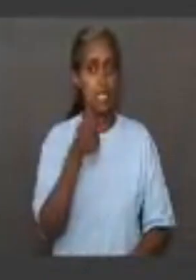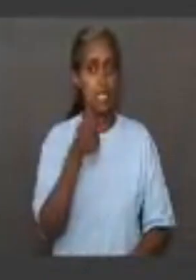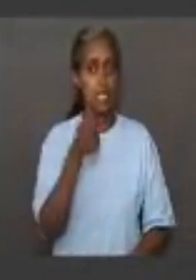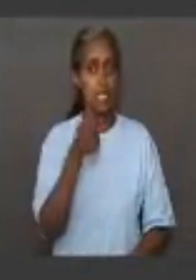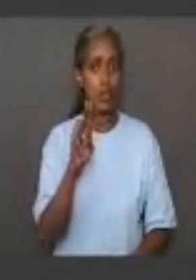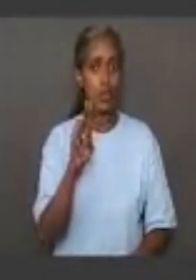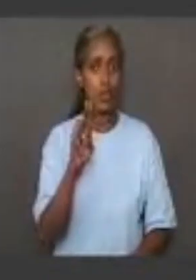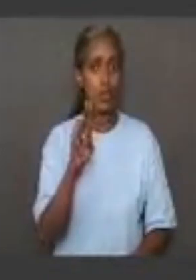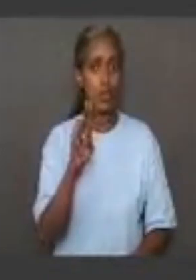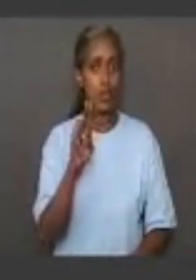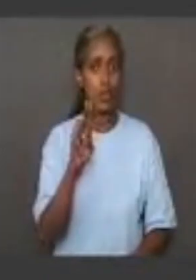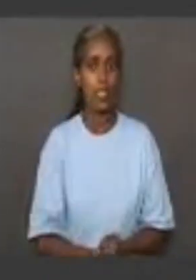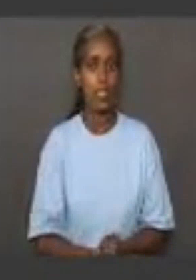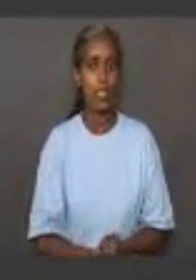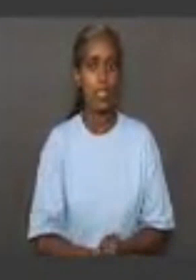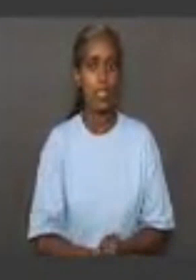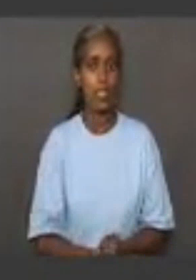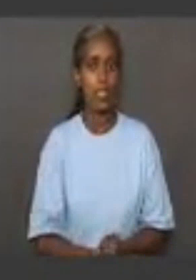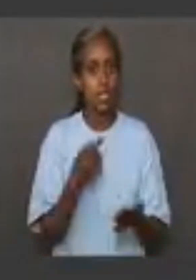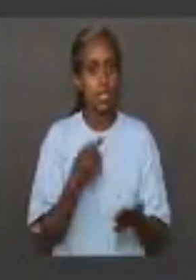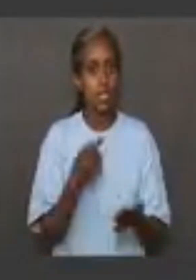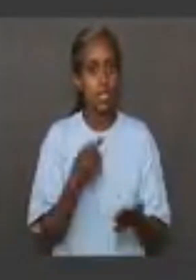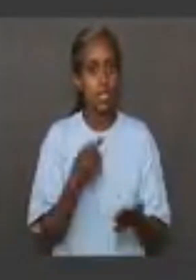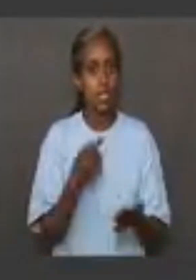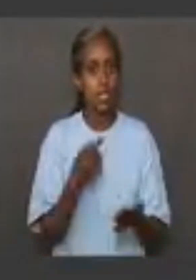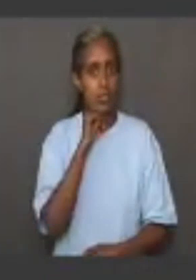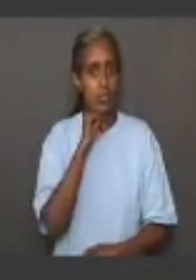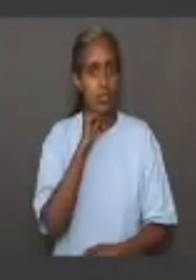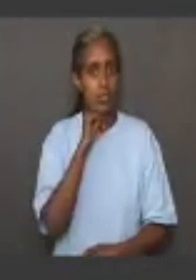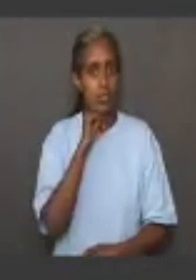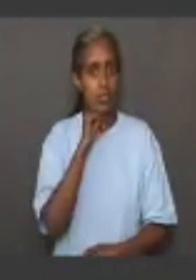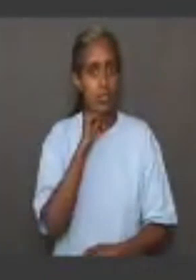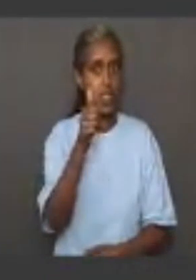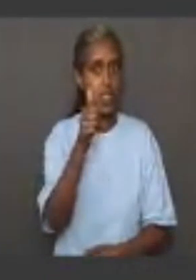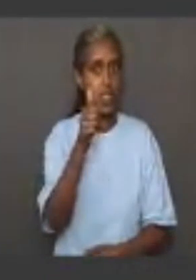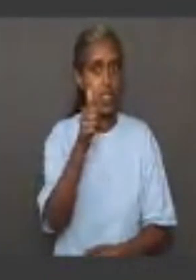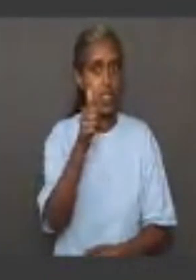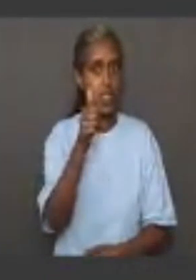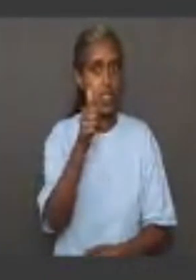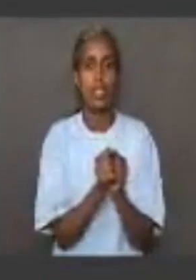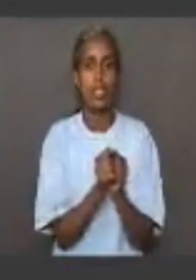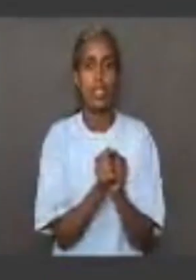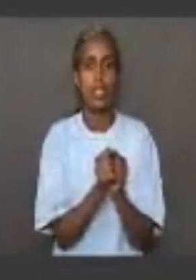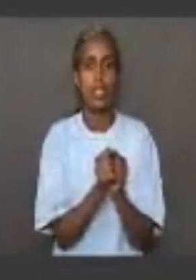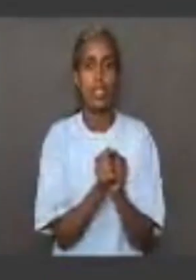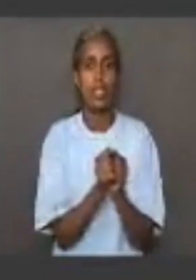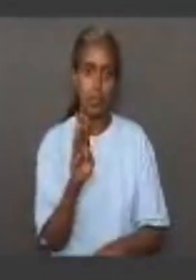B that are not in A intersection B.